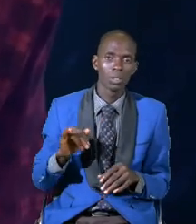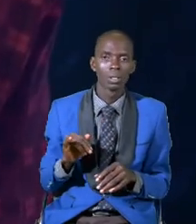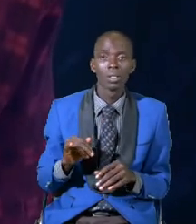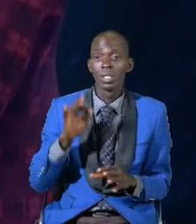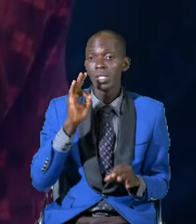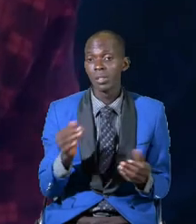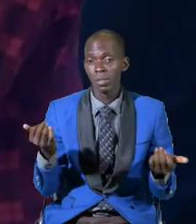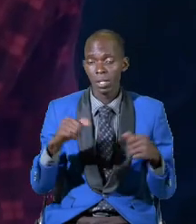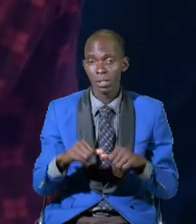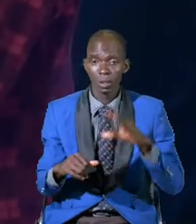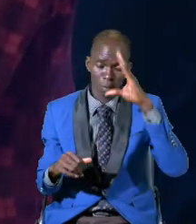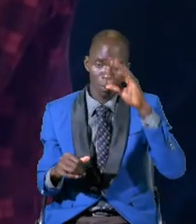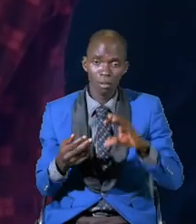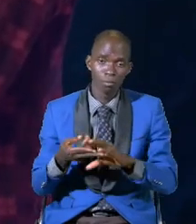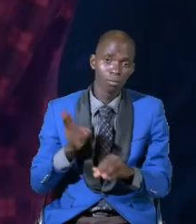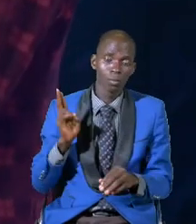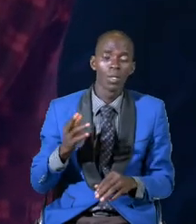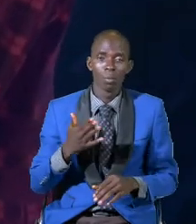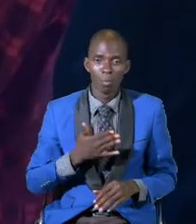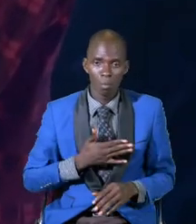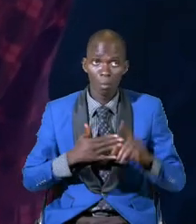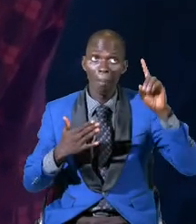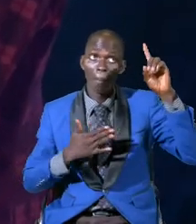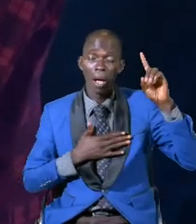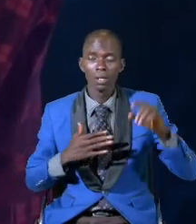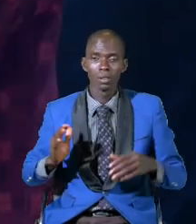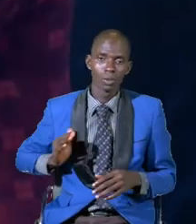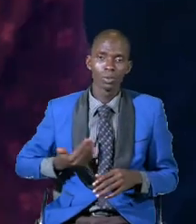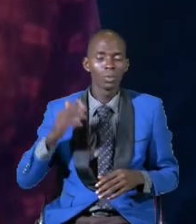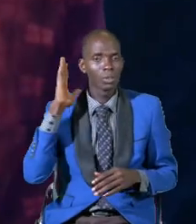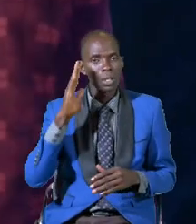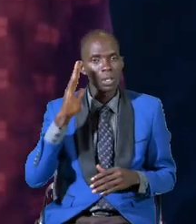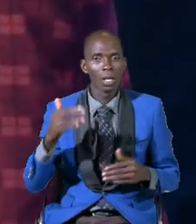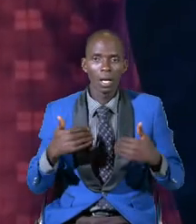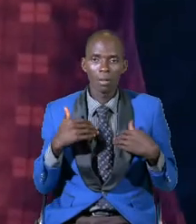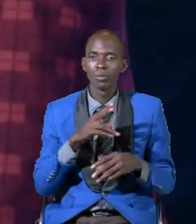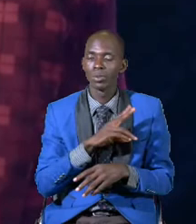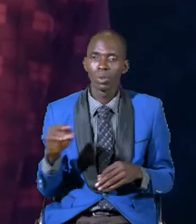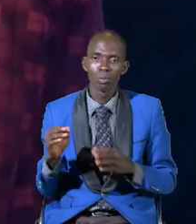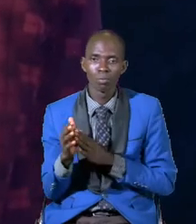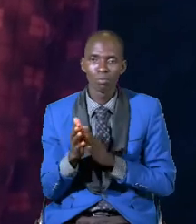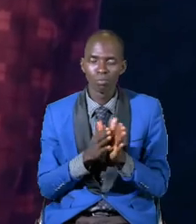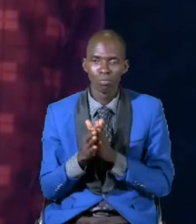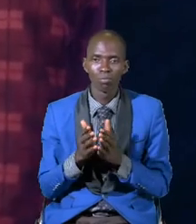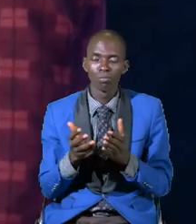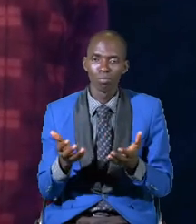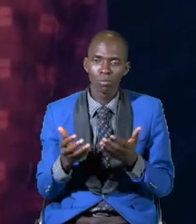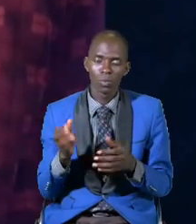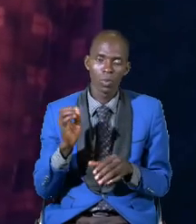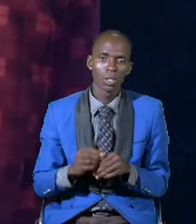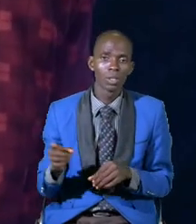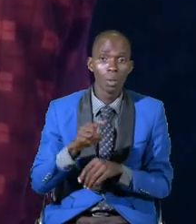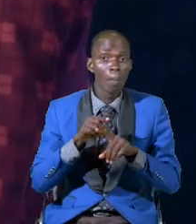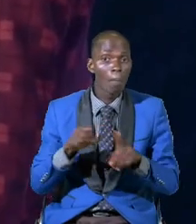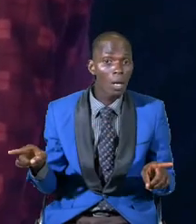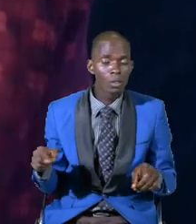soul shall have no pleasure in him. Verse 39, it says, but we are not of them